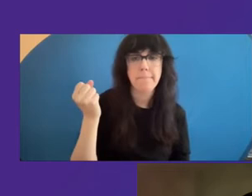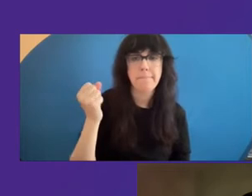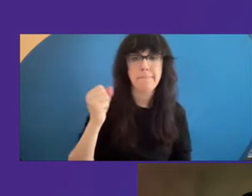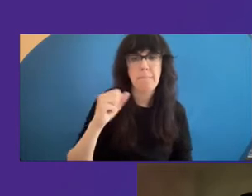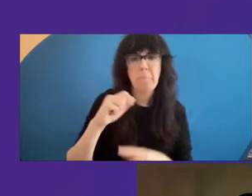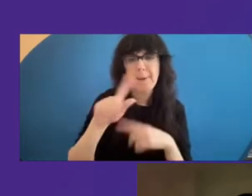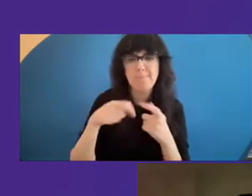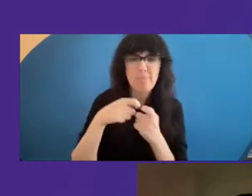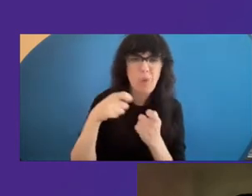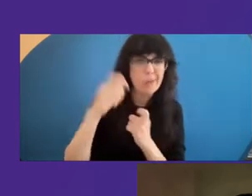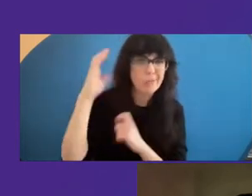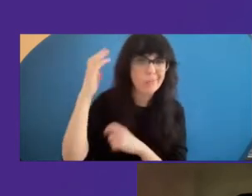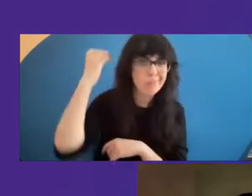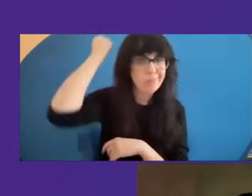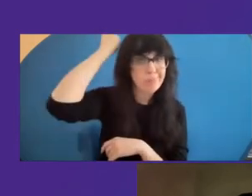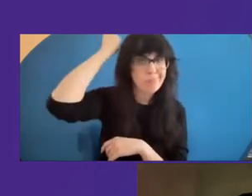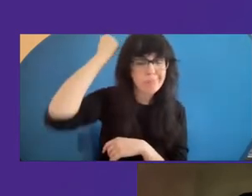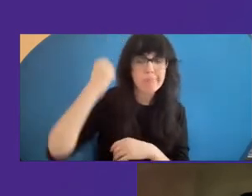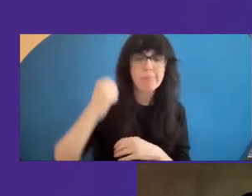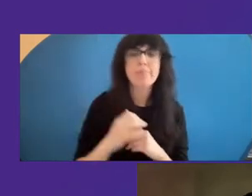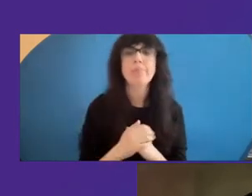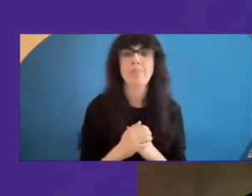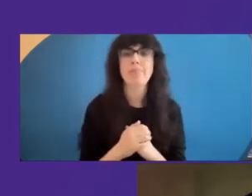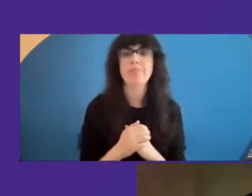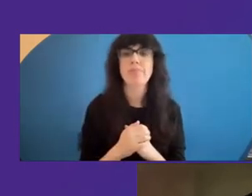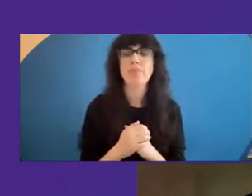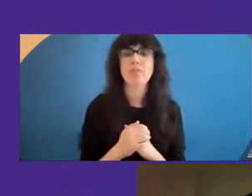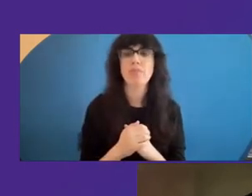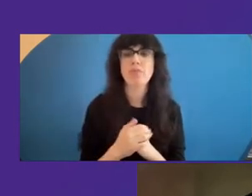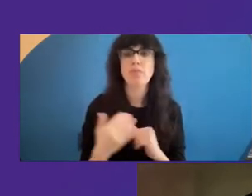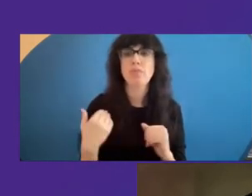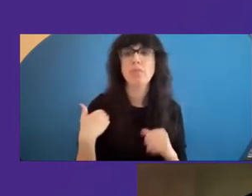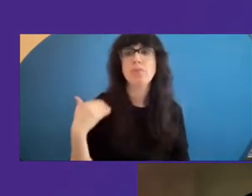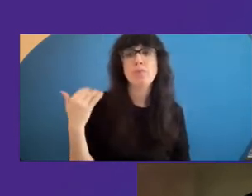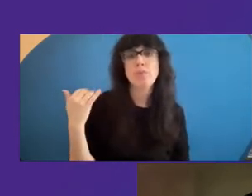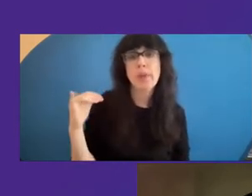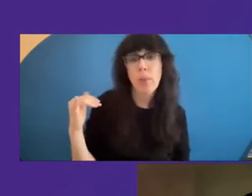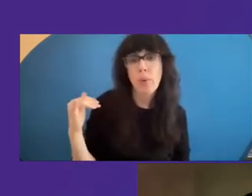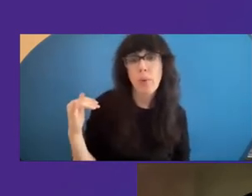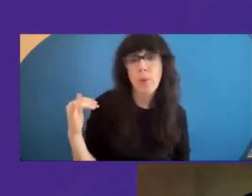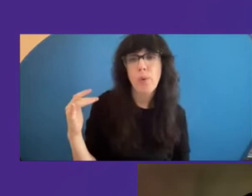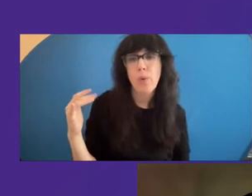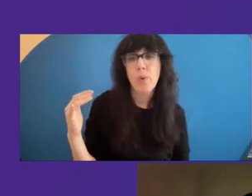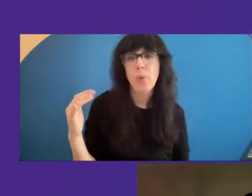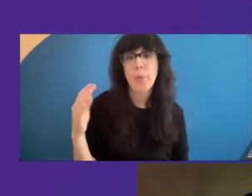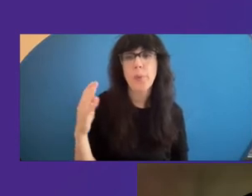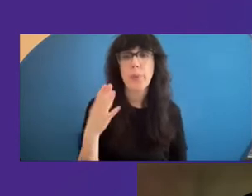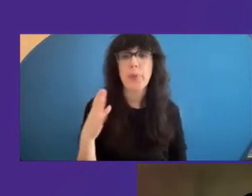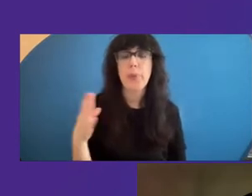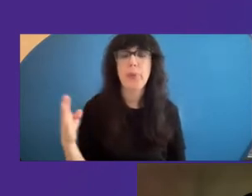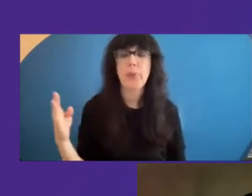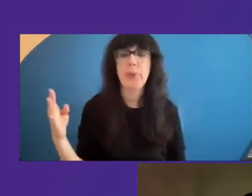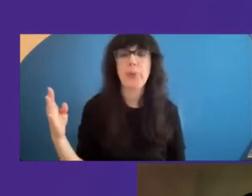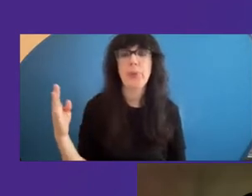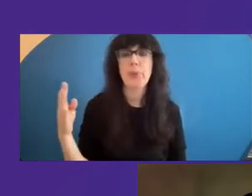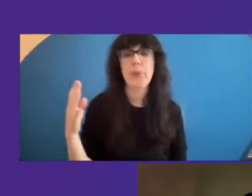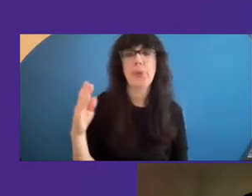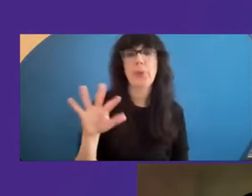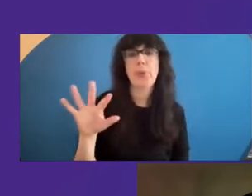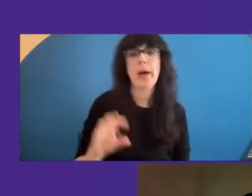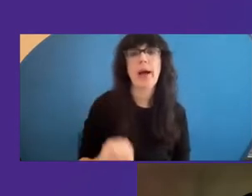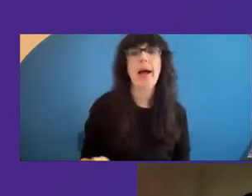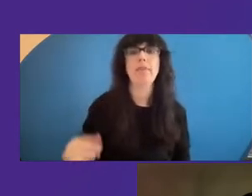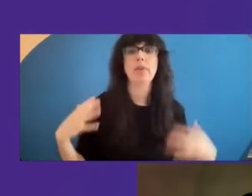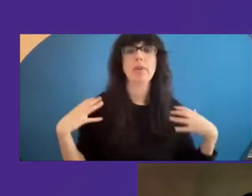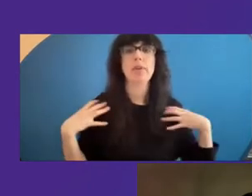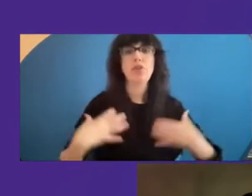knot, if you will. I have a yellow and blue African shirt called